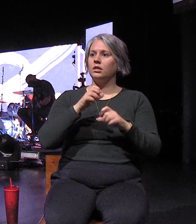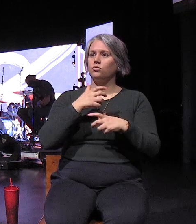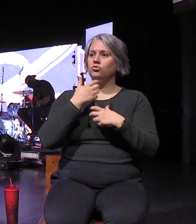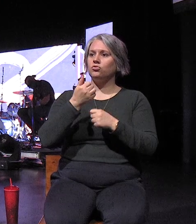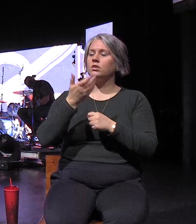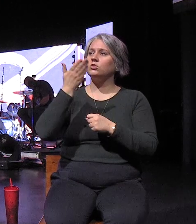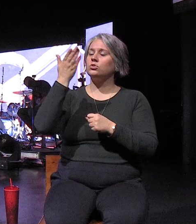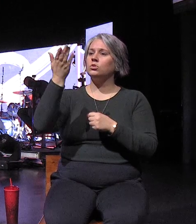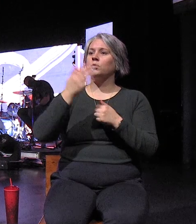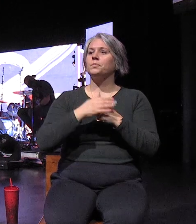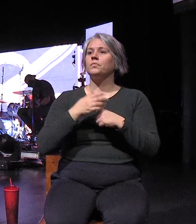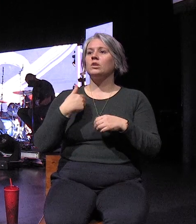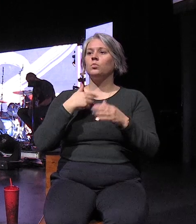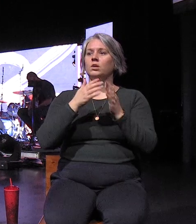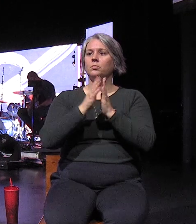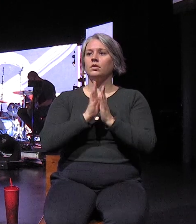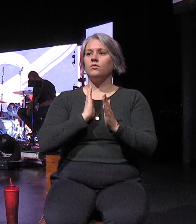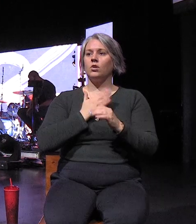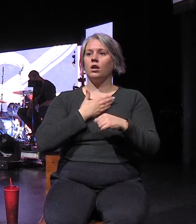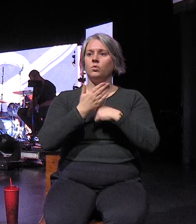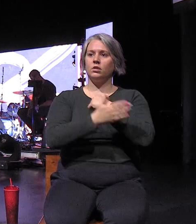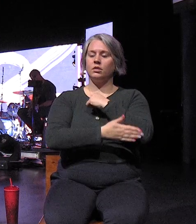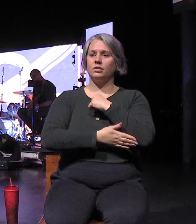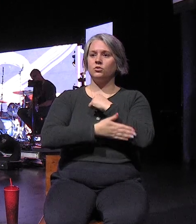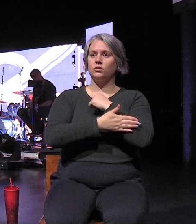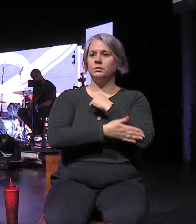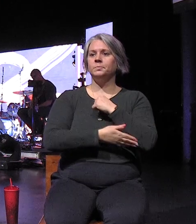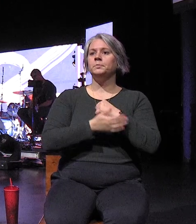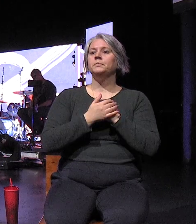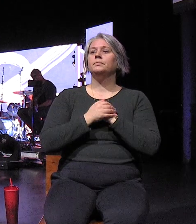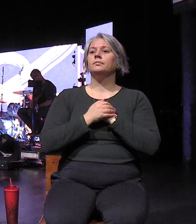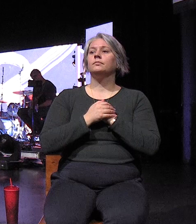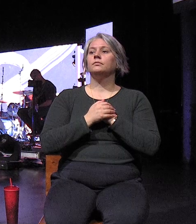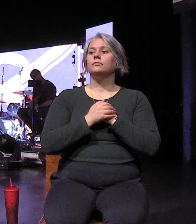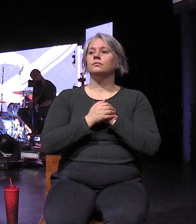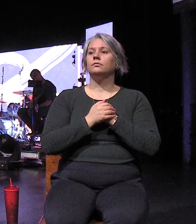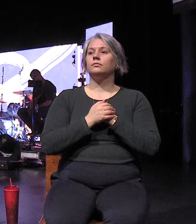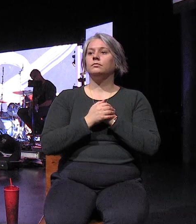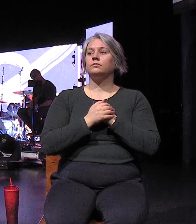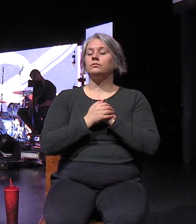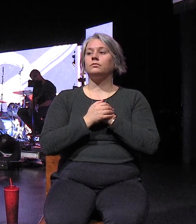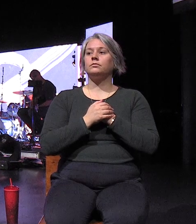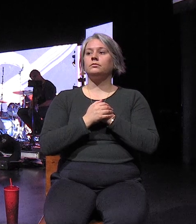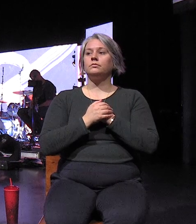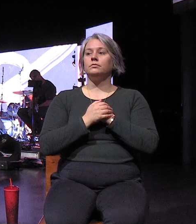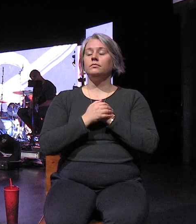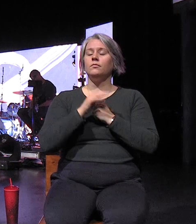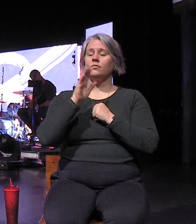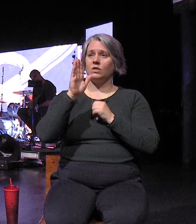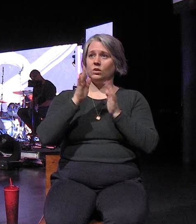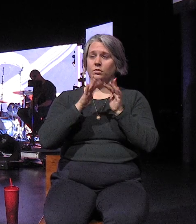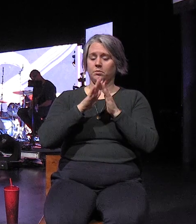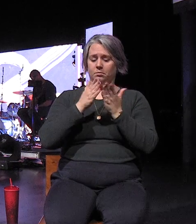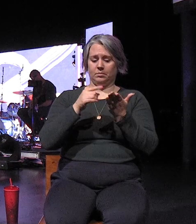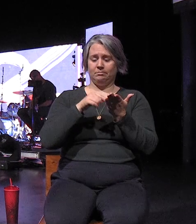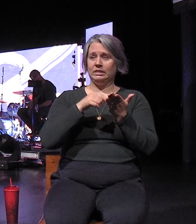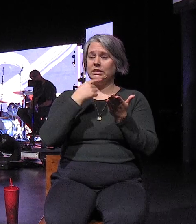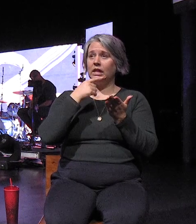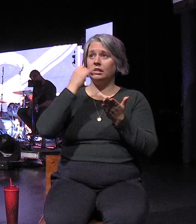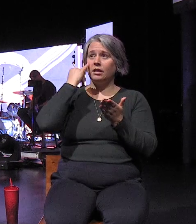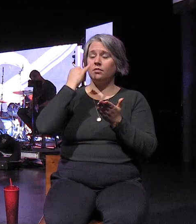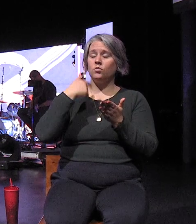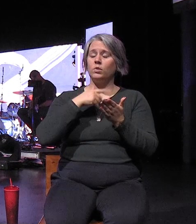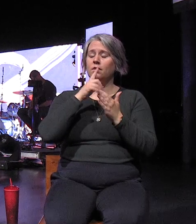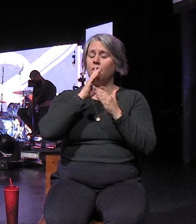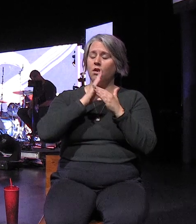pray over this nation, Lord. I'm reminded of your scripture that says when we, as your people, humble ourselves and pray and seek your face